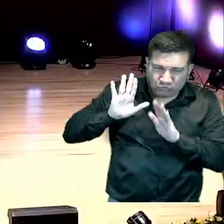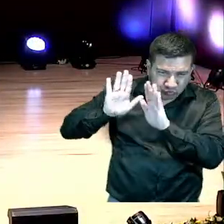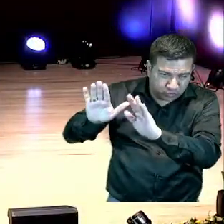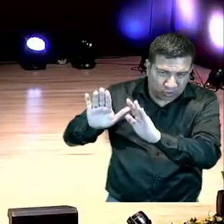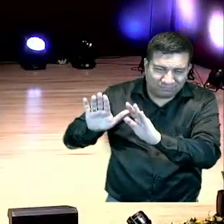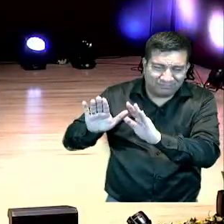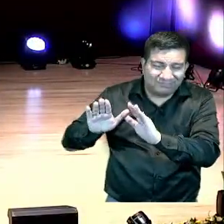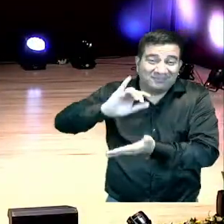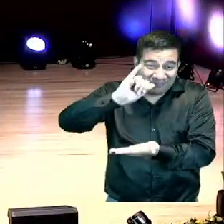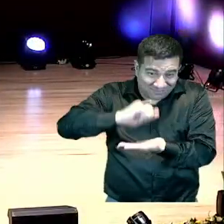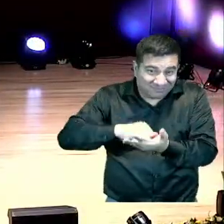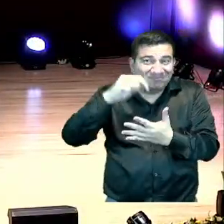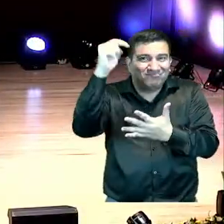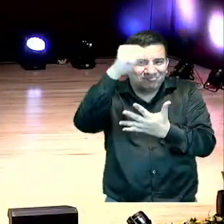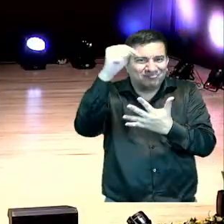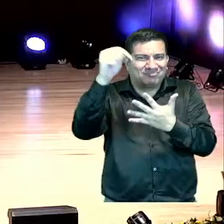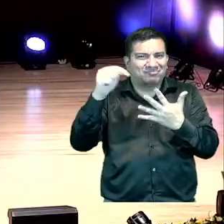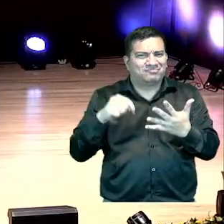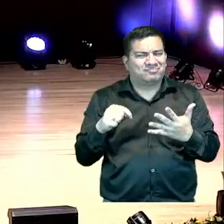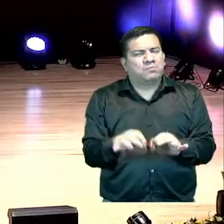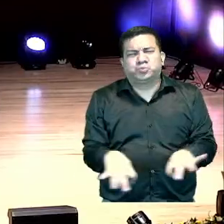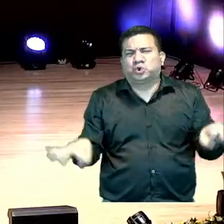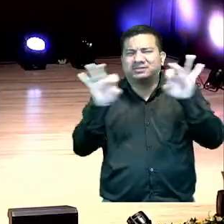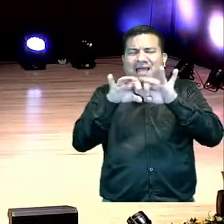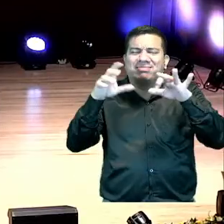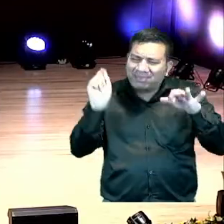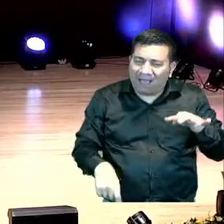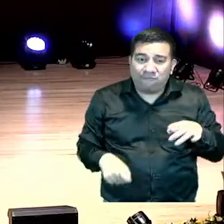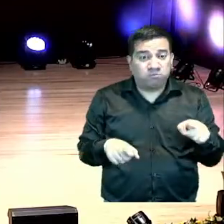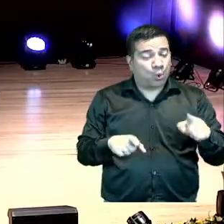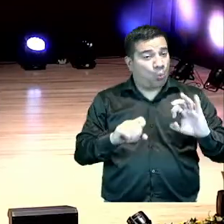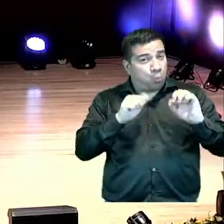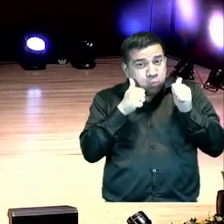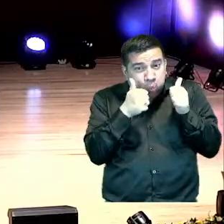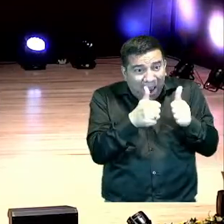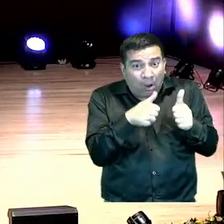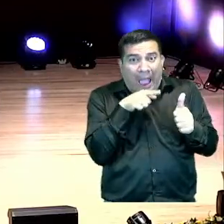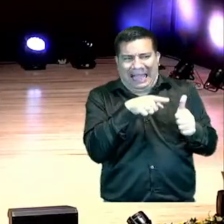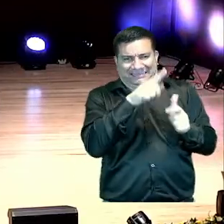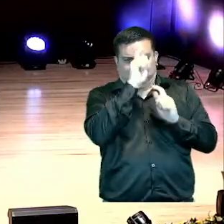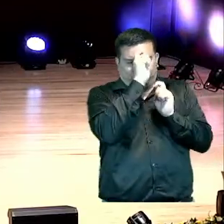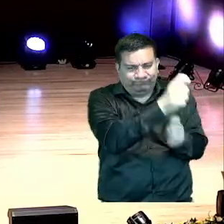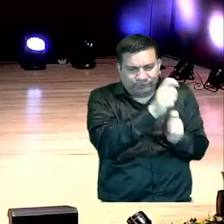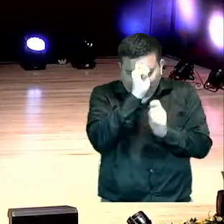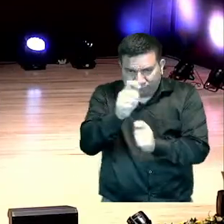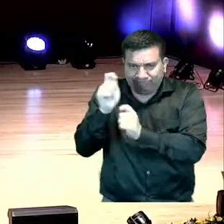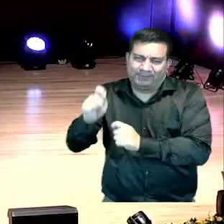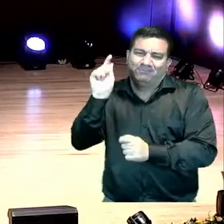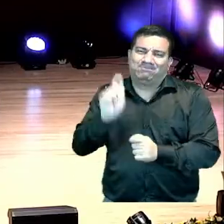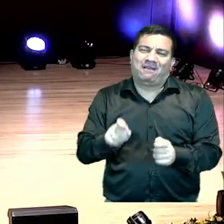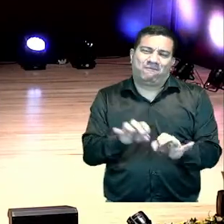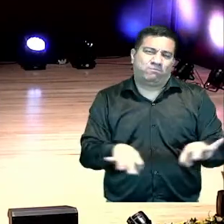women. So we need to create those ties, and we have to really value